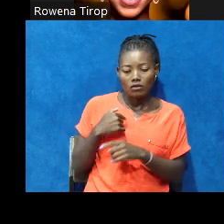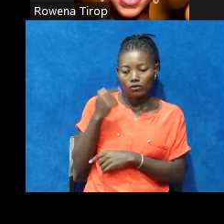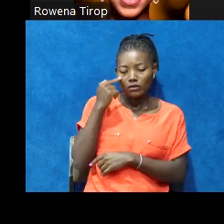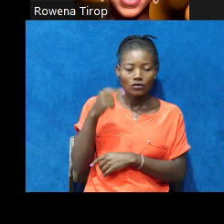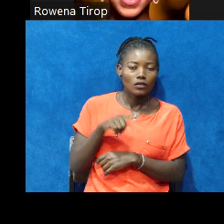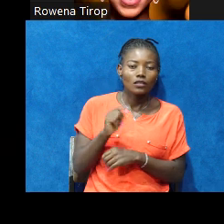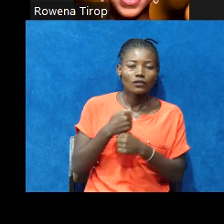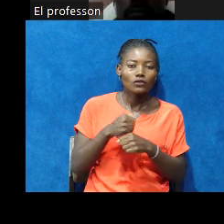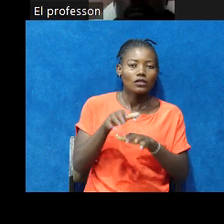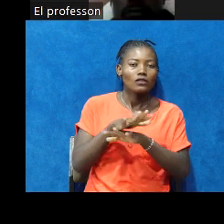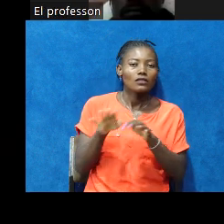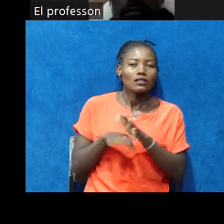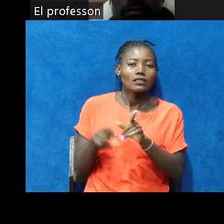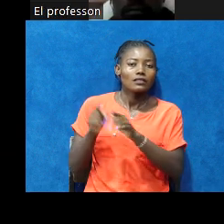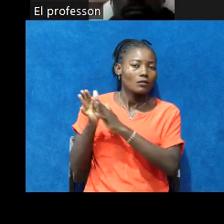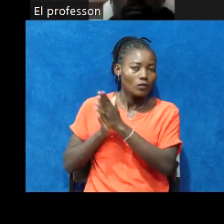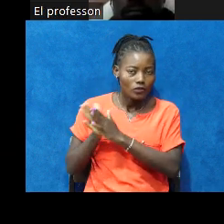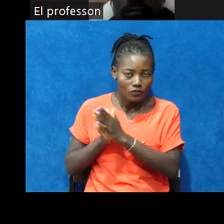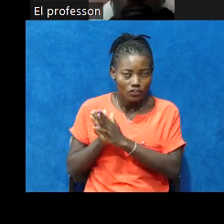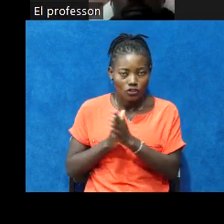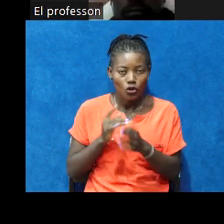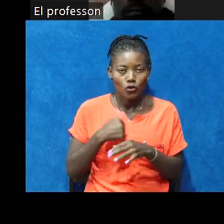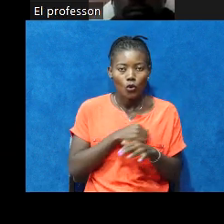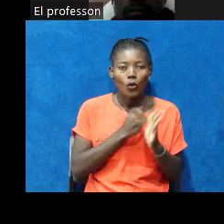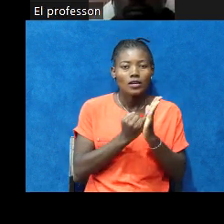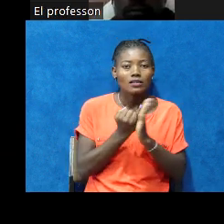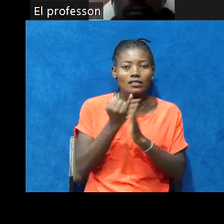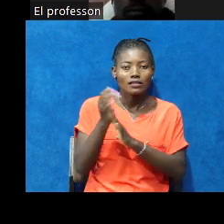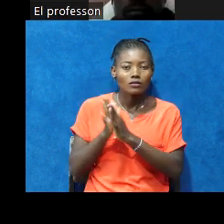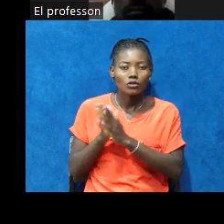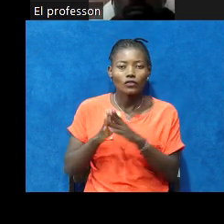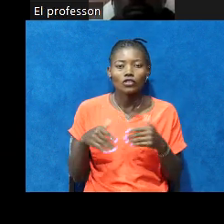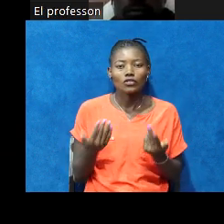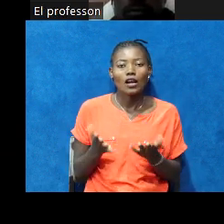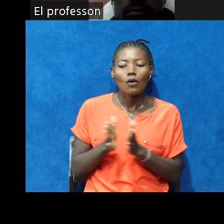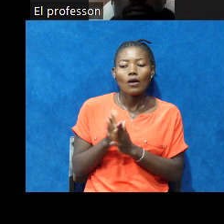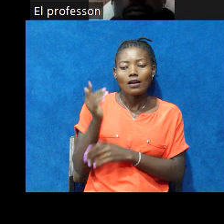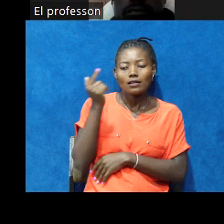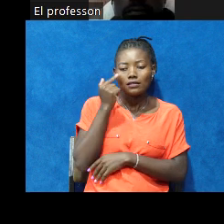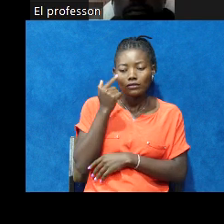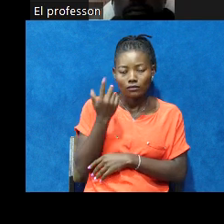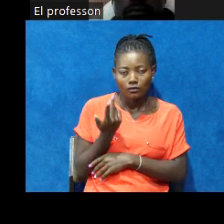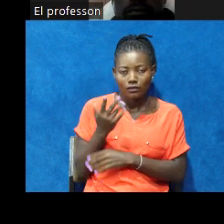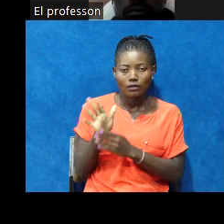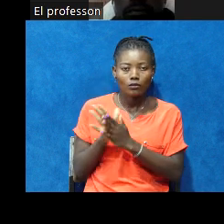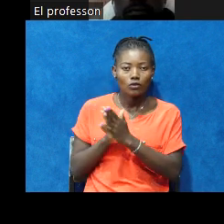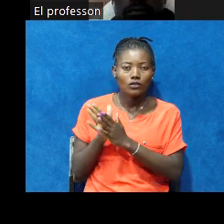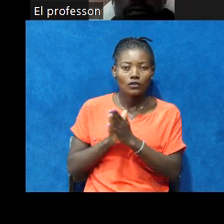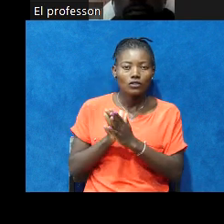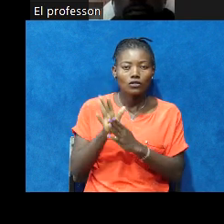yourself do it all. Then motivation. So how will we increase motivation? And looking at motivation